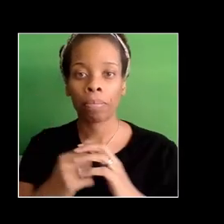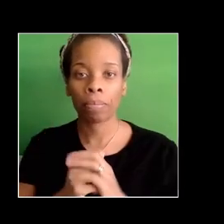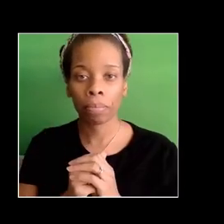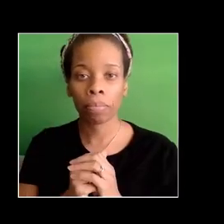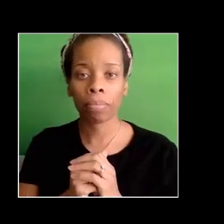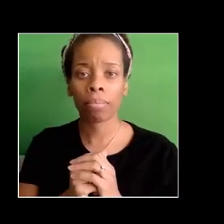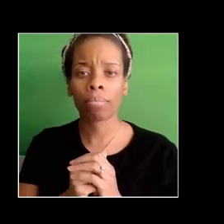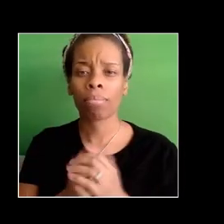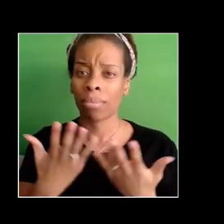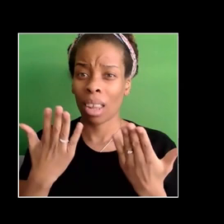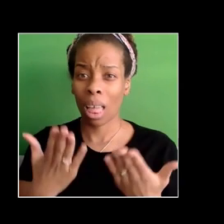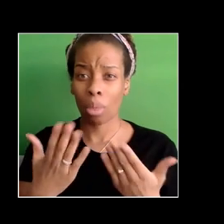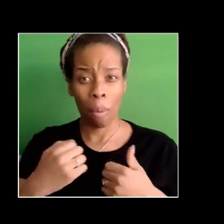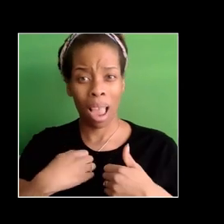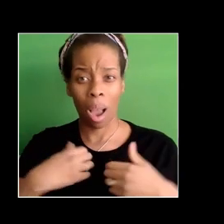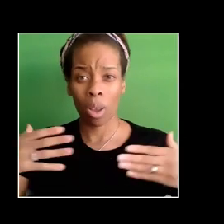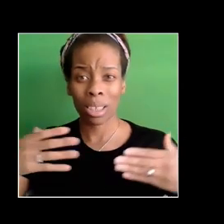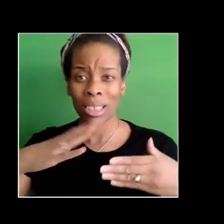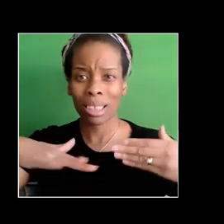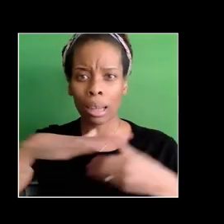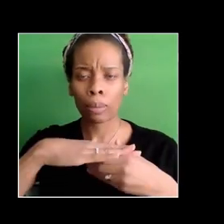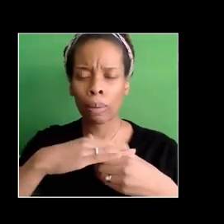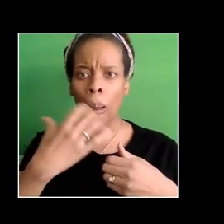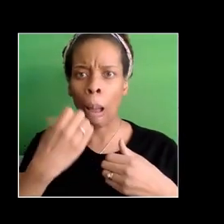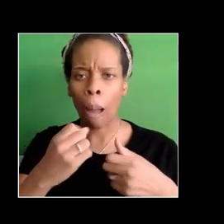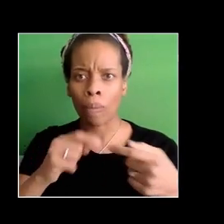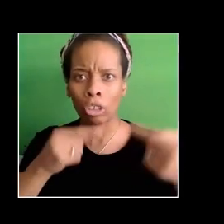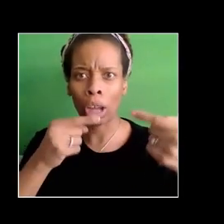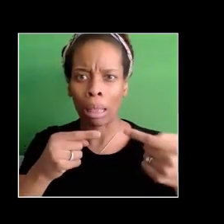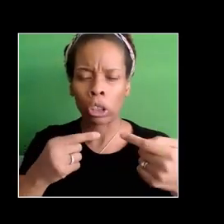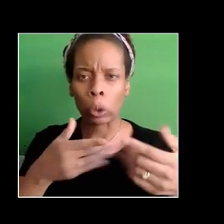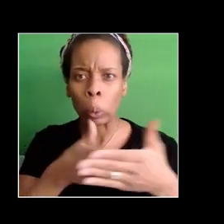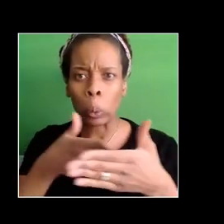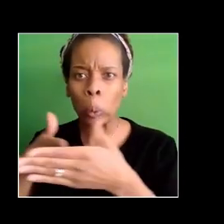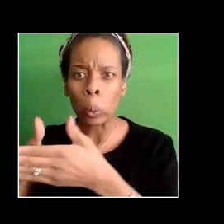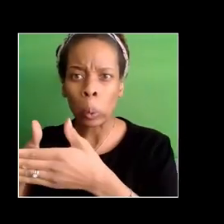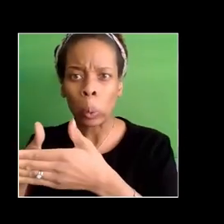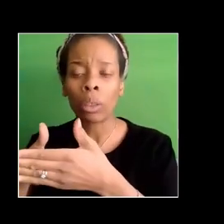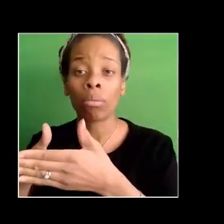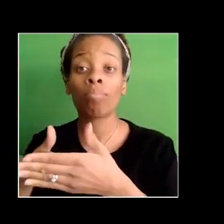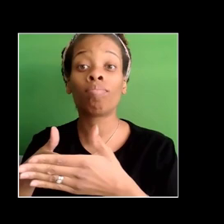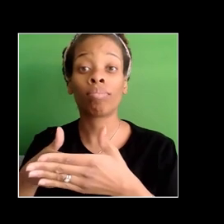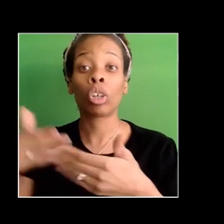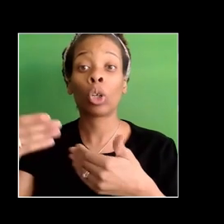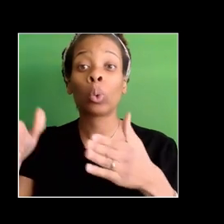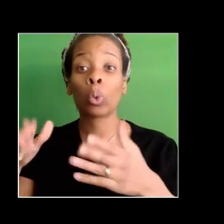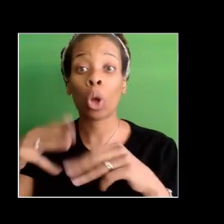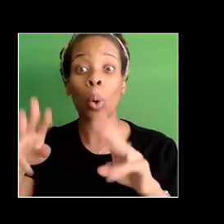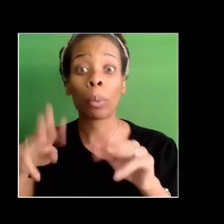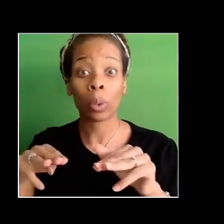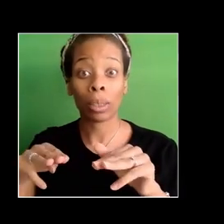to the unprecedented challenges of our time, the Studio Museum is undergoing its own